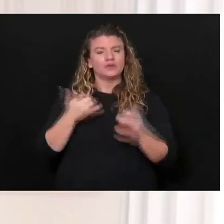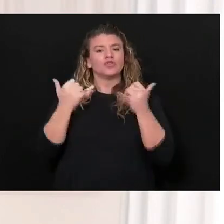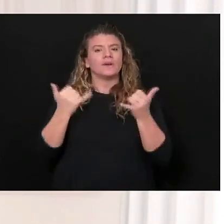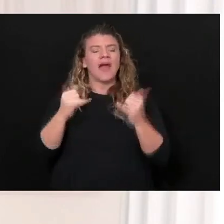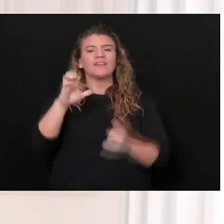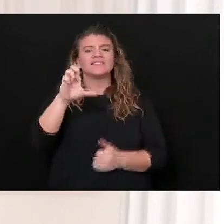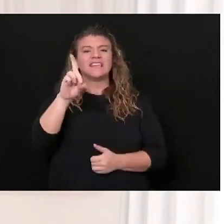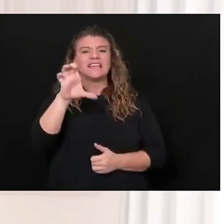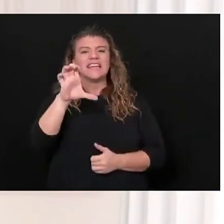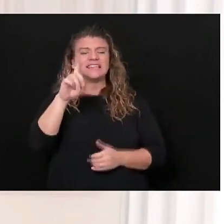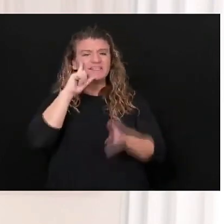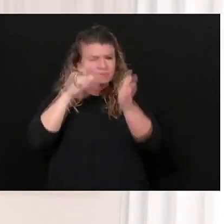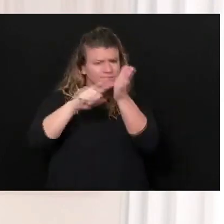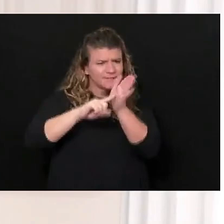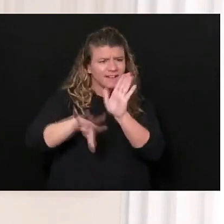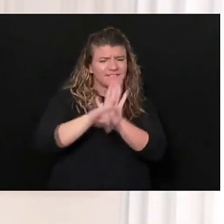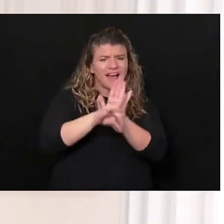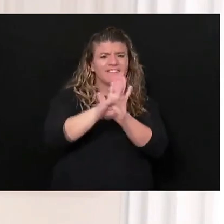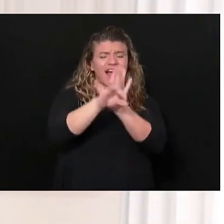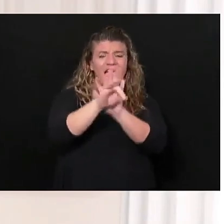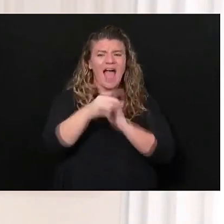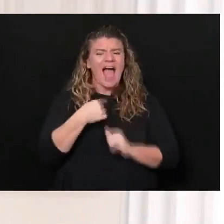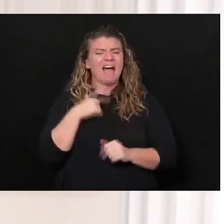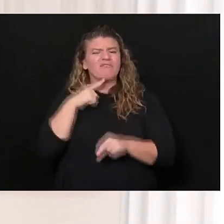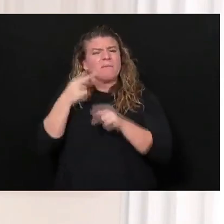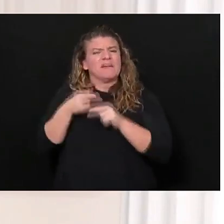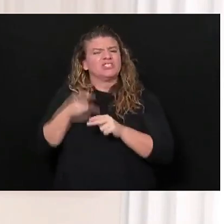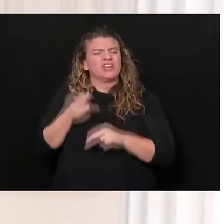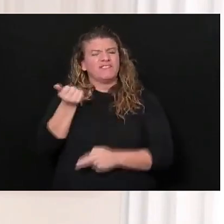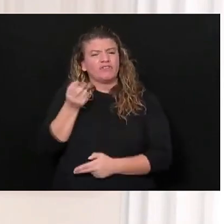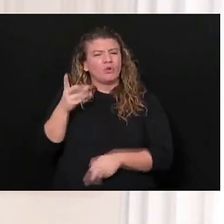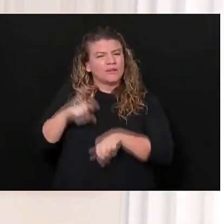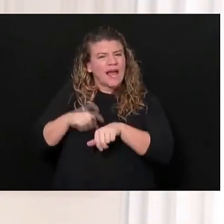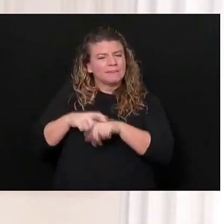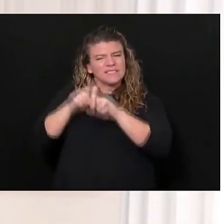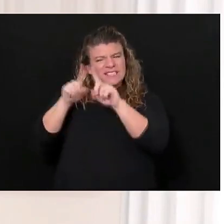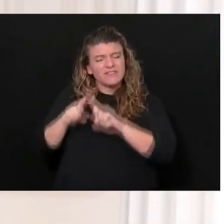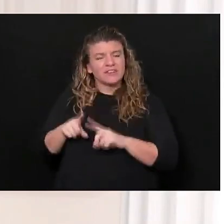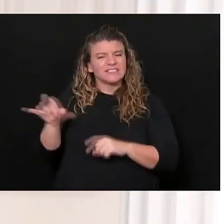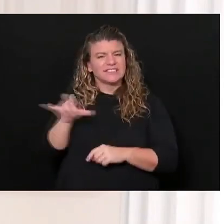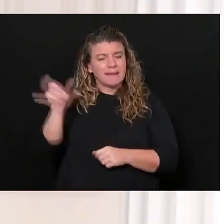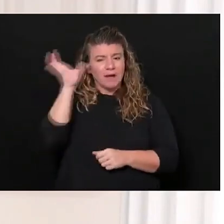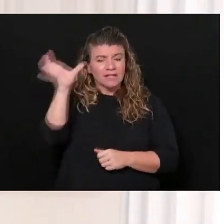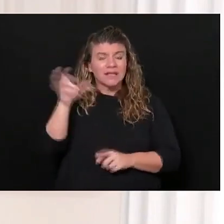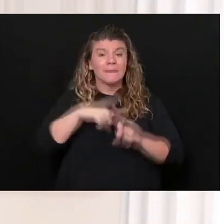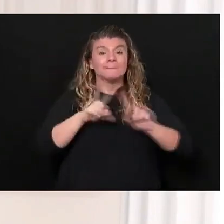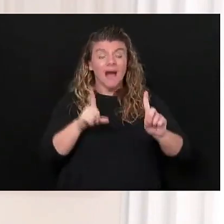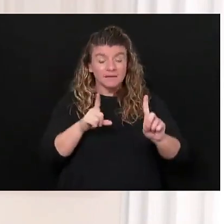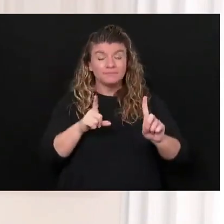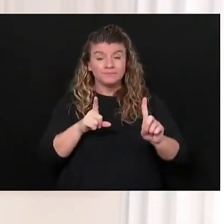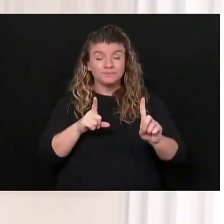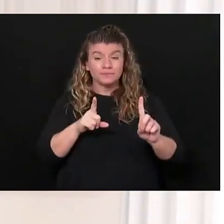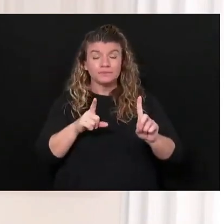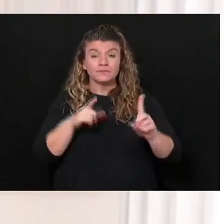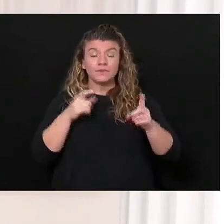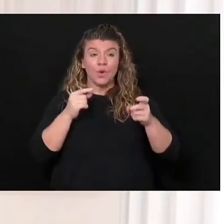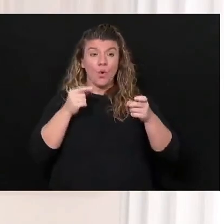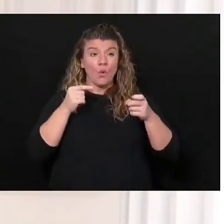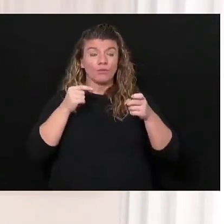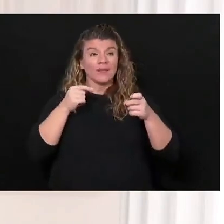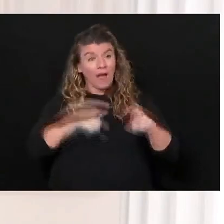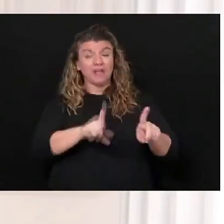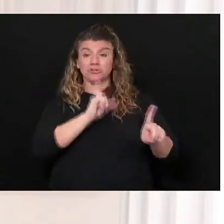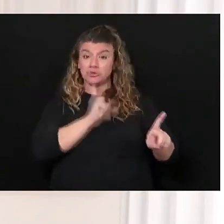important, and we've kind of touched on this through the different press briefings, is that while it is absolutely